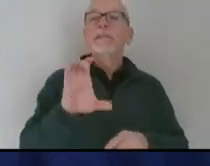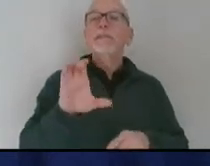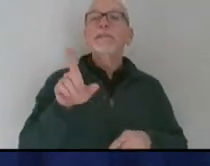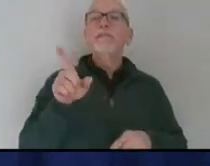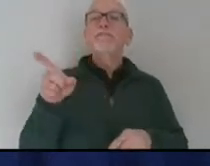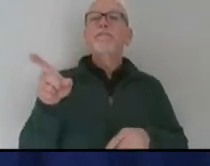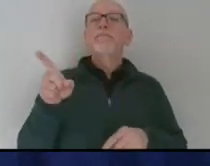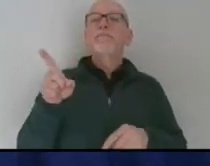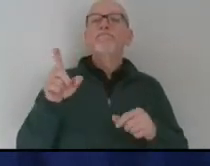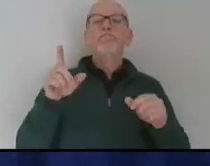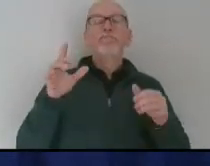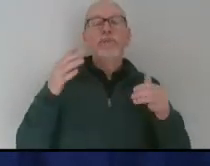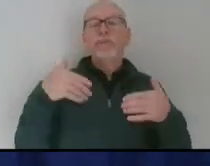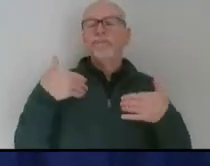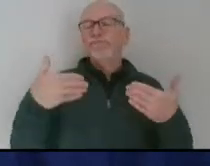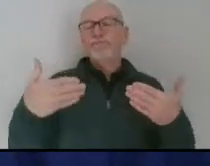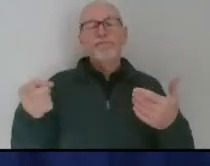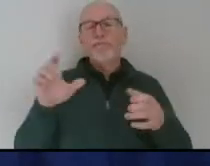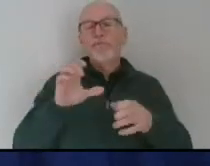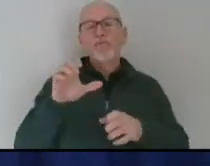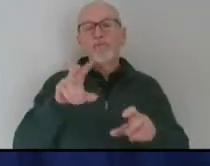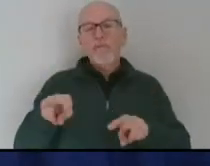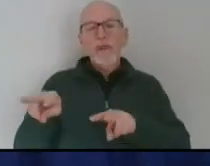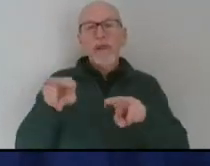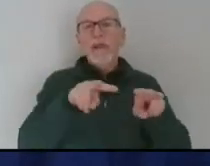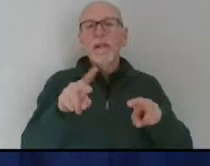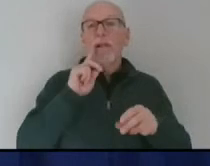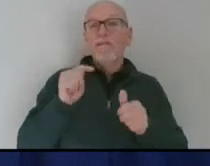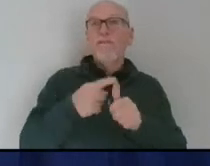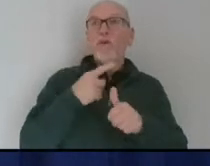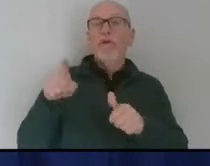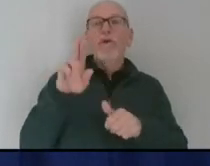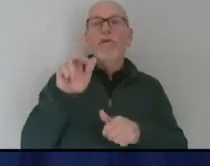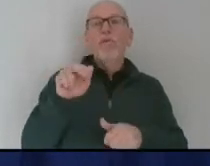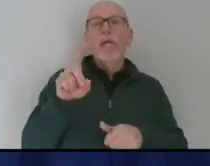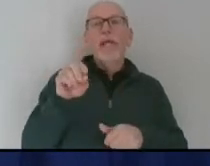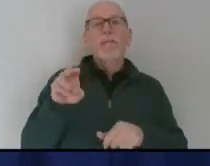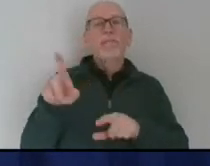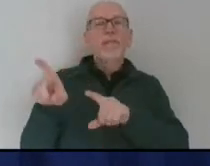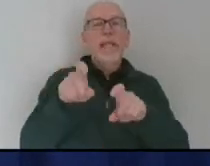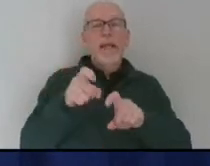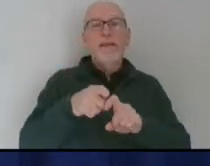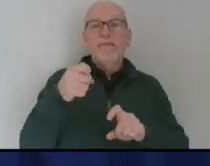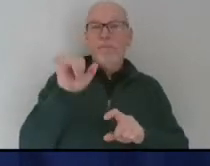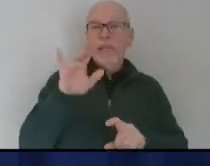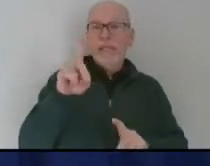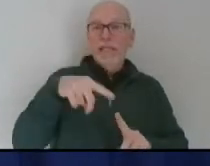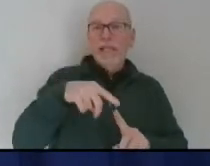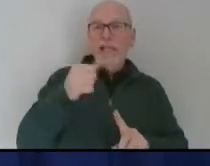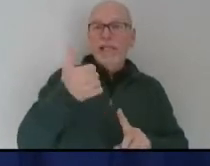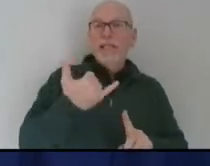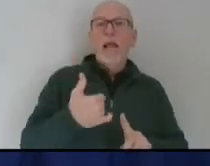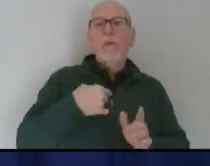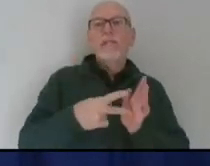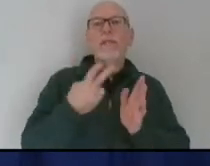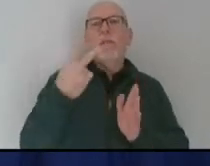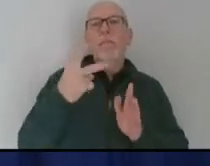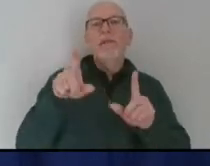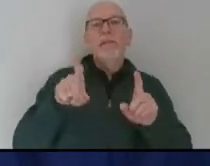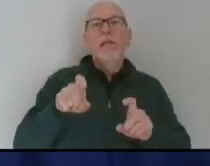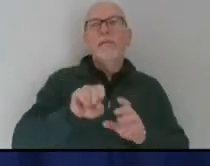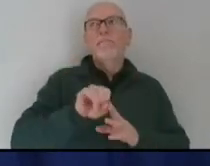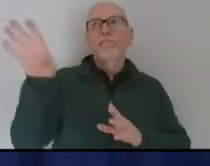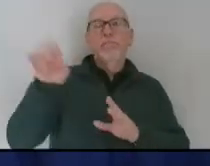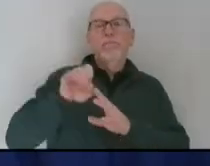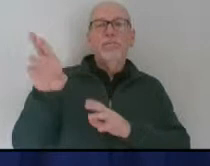doing surveillance. So they randomly at first were taking 10 tests from the state of Indiana. We've doubled that amount of tests now. And we